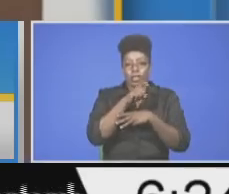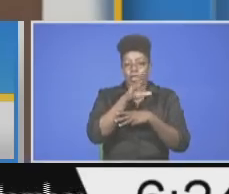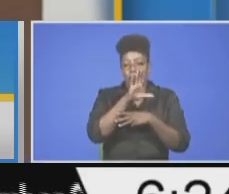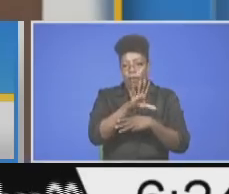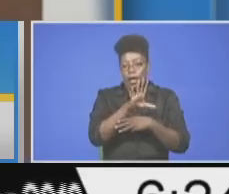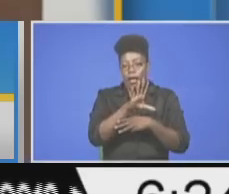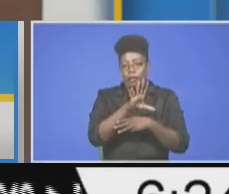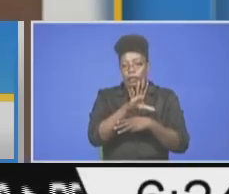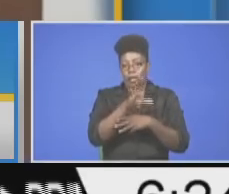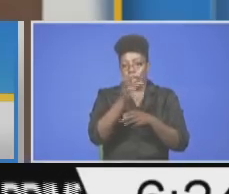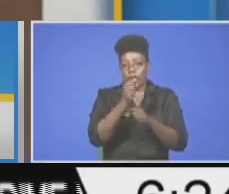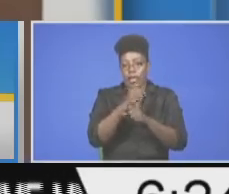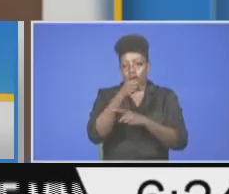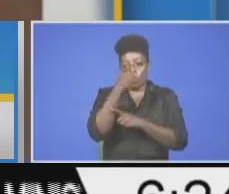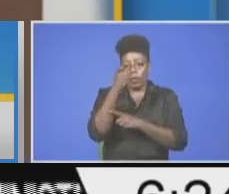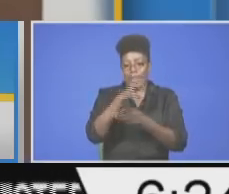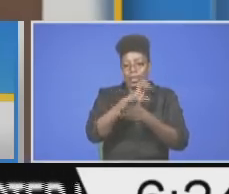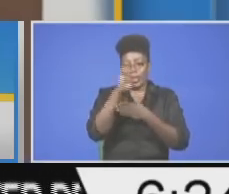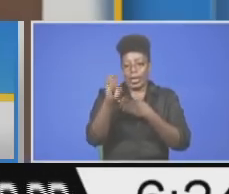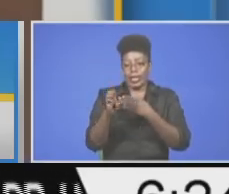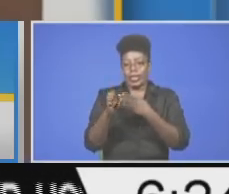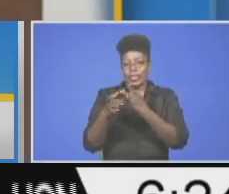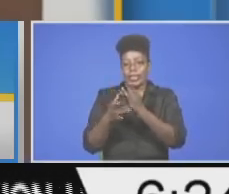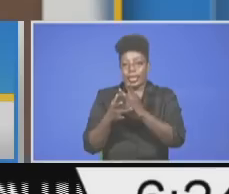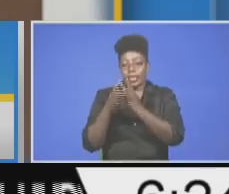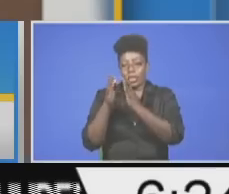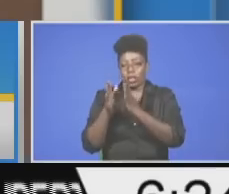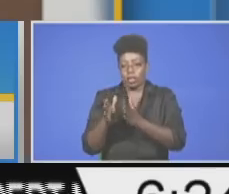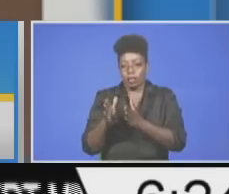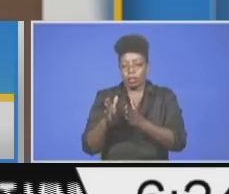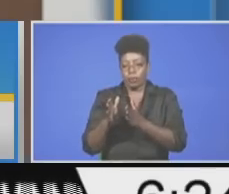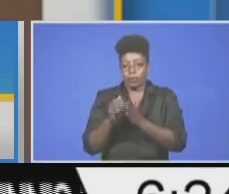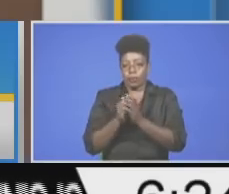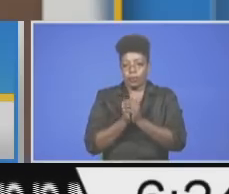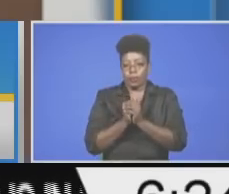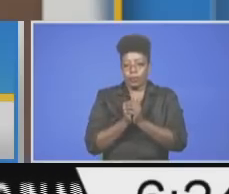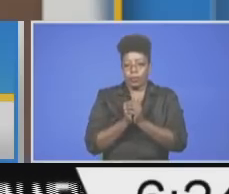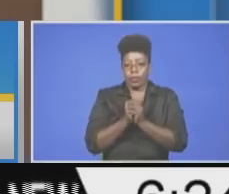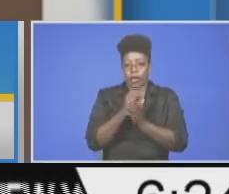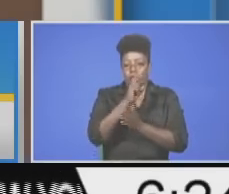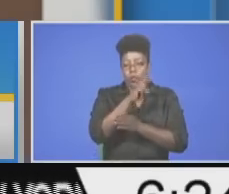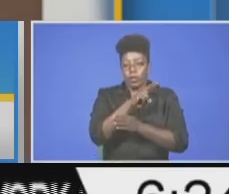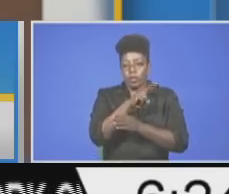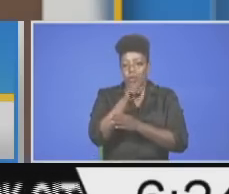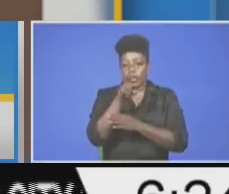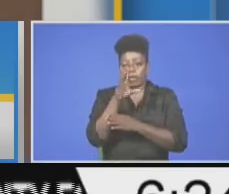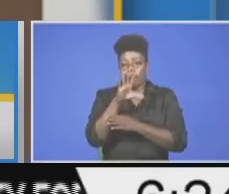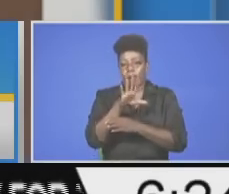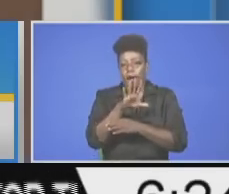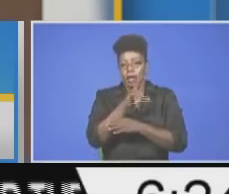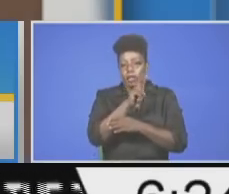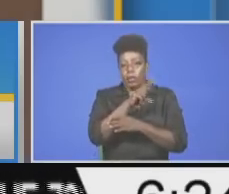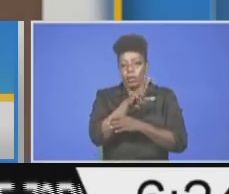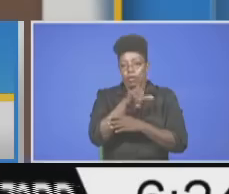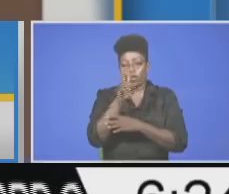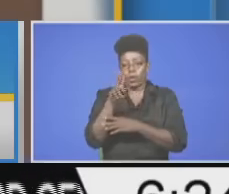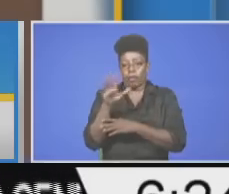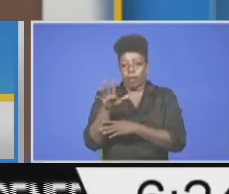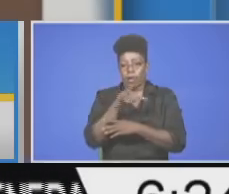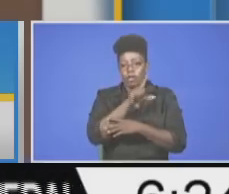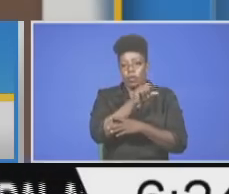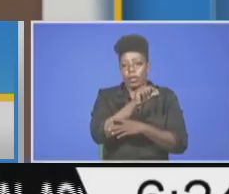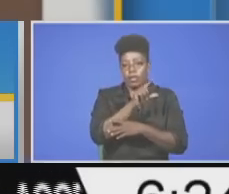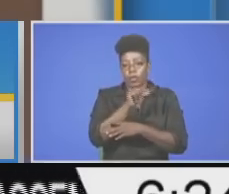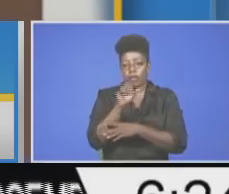determine a winner. In the end, it would be the Technicians coming from 2 sets down to pull it off, 22-25, 23-25,